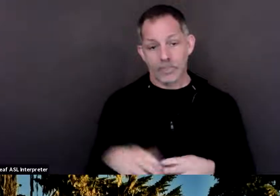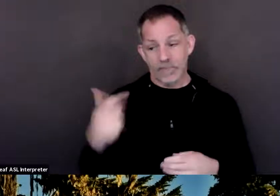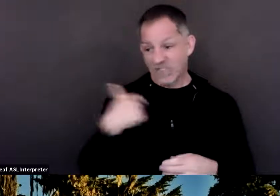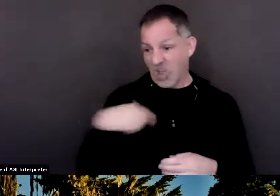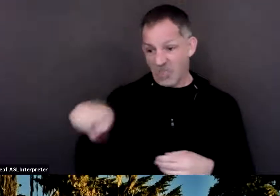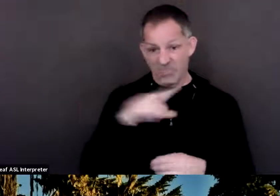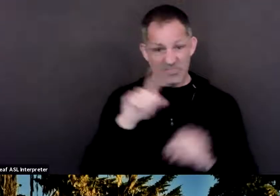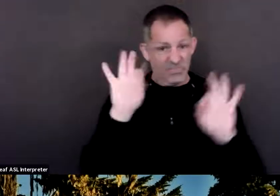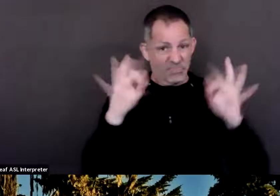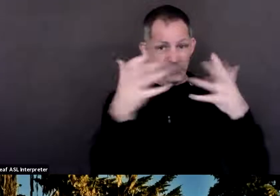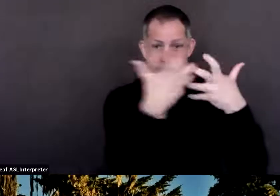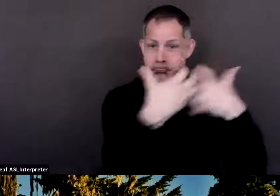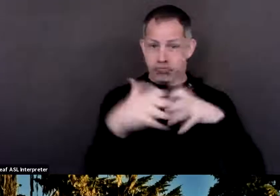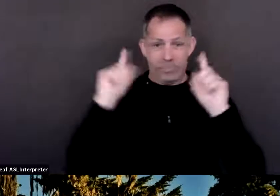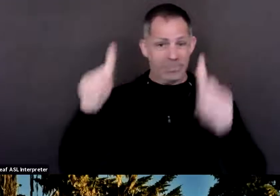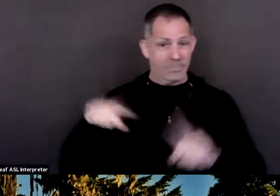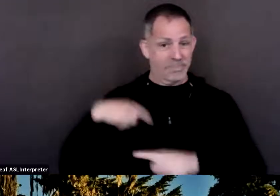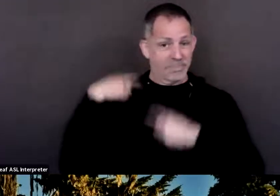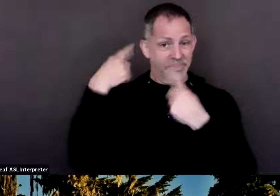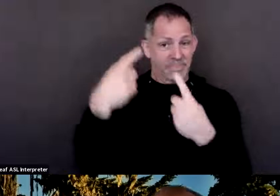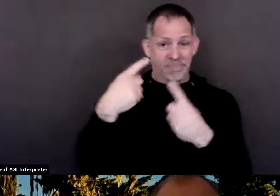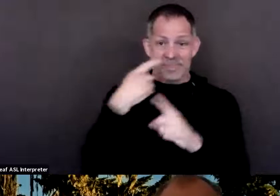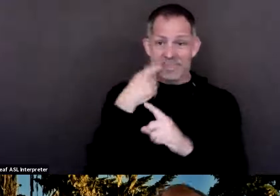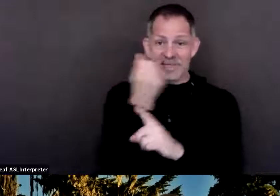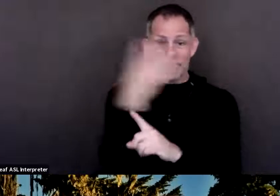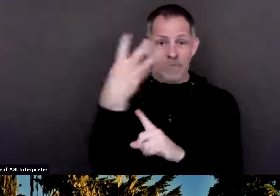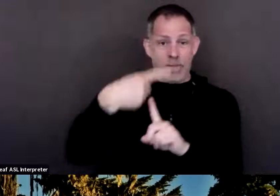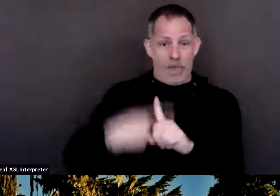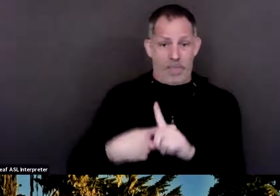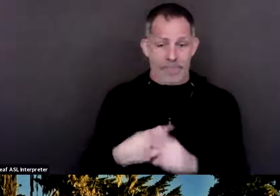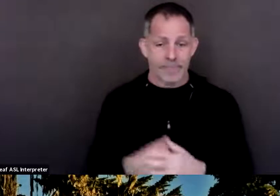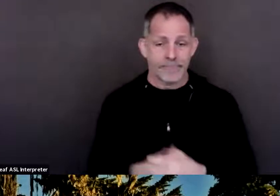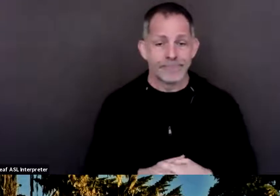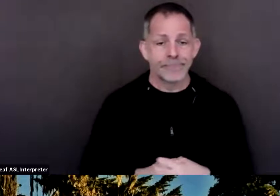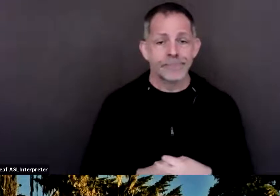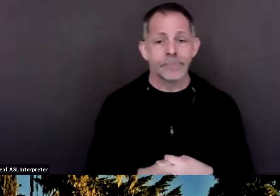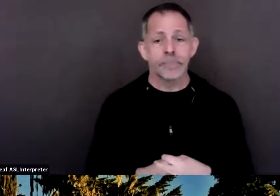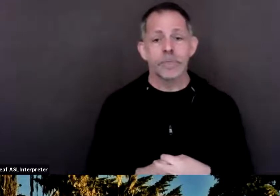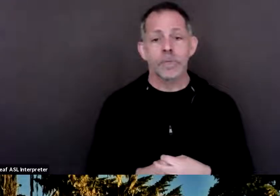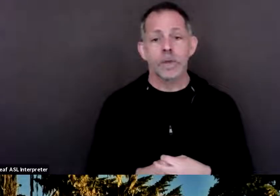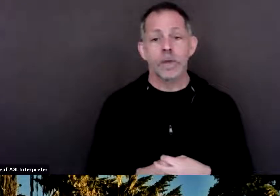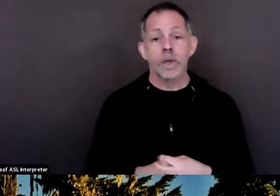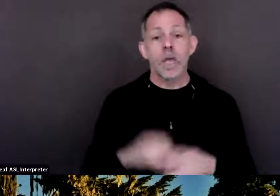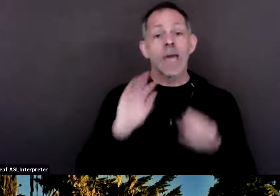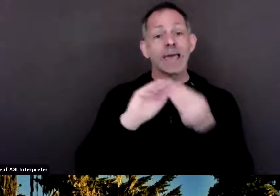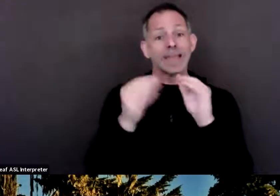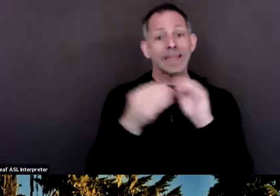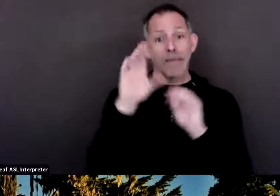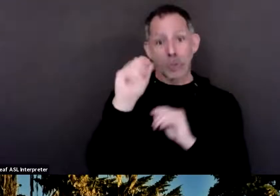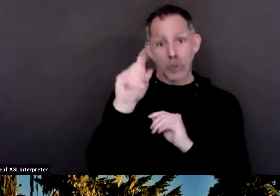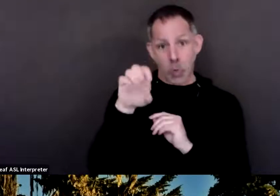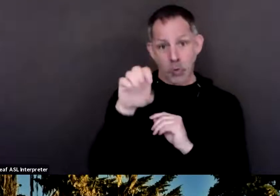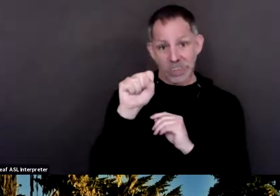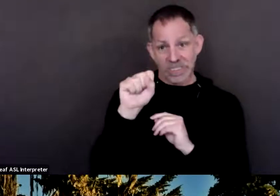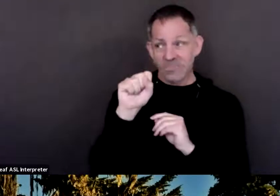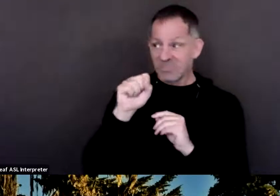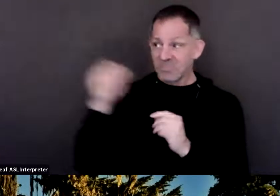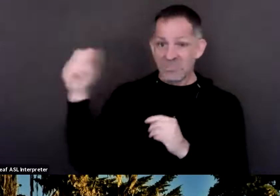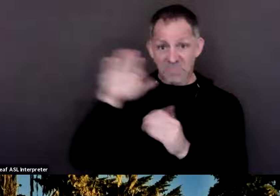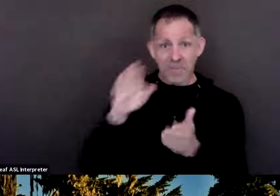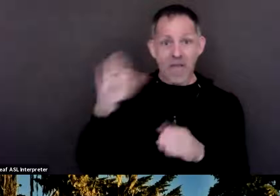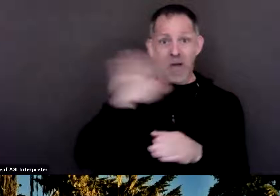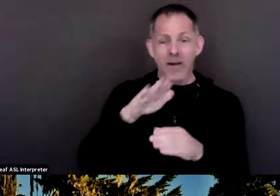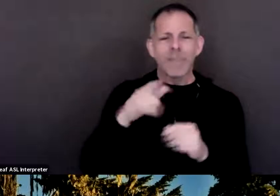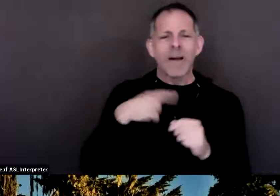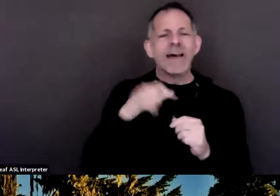I would think it's fair to say that supply has increased somewhat, not as much as demand, but I can remember just a few weeks ago, we were at